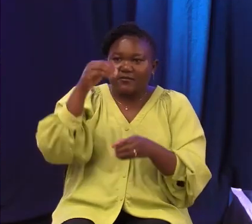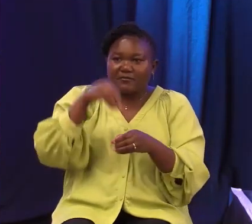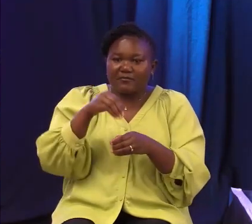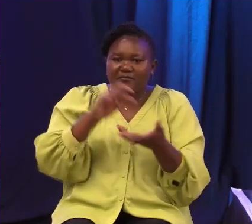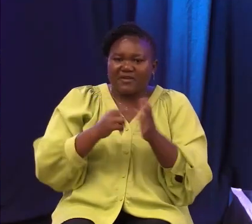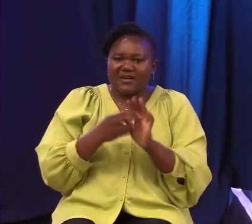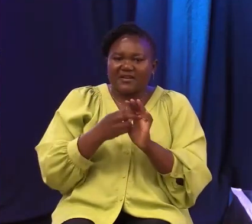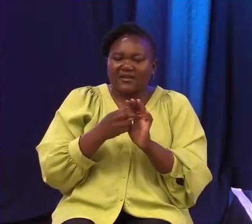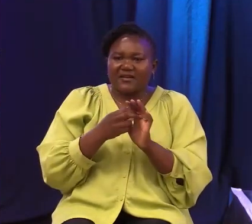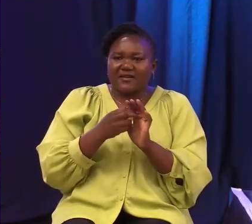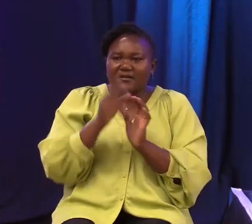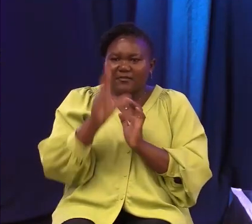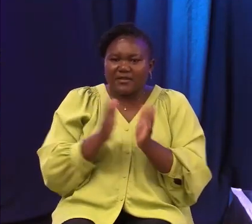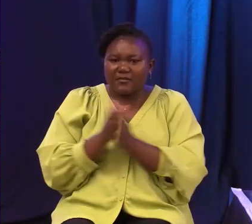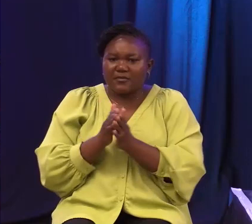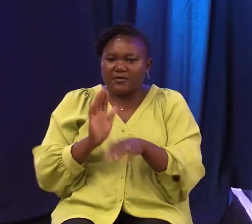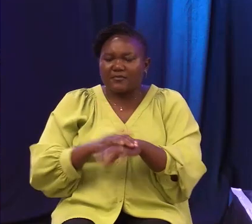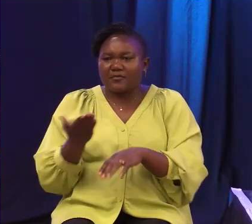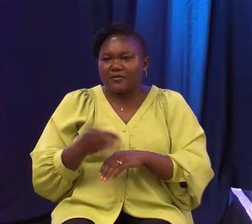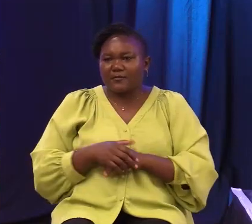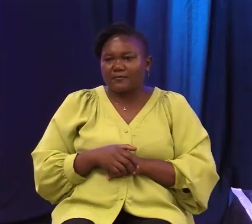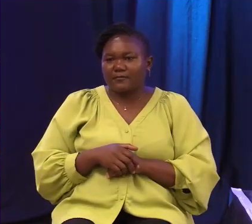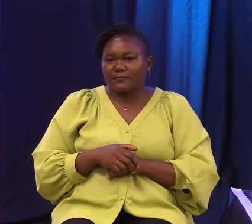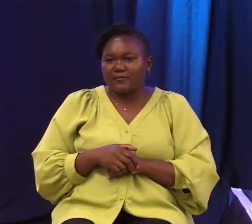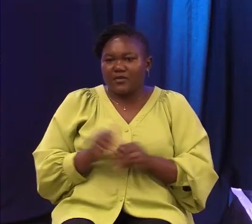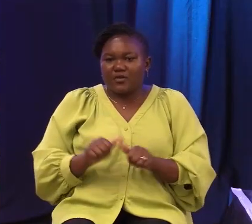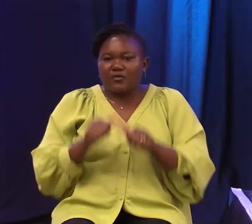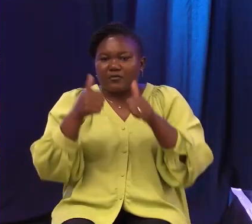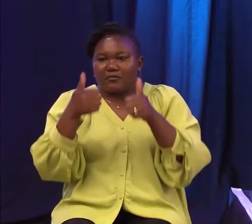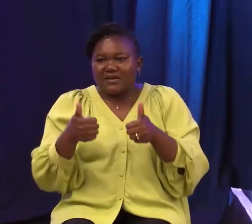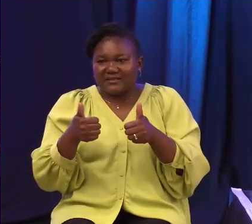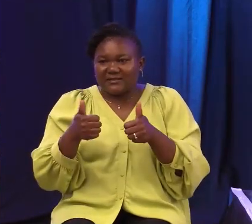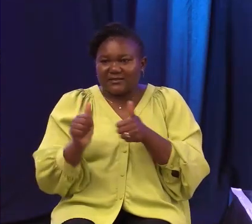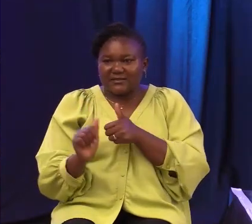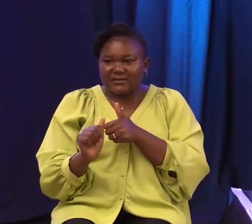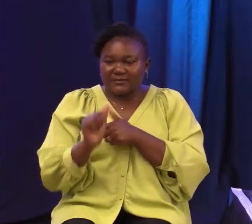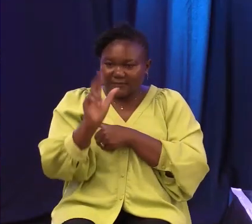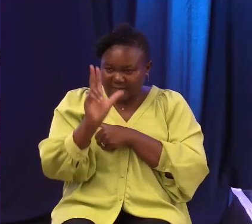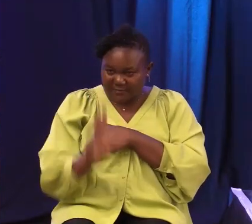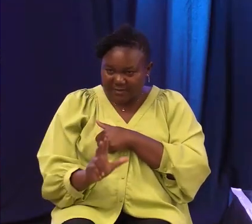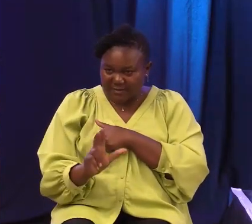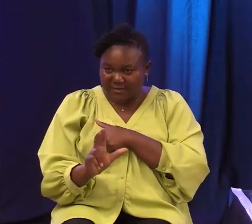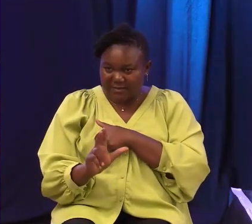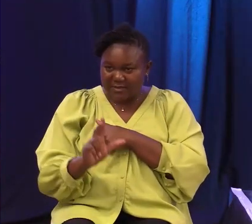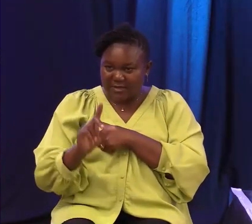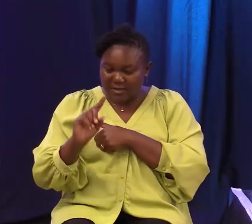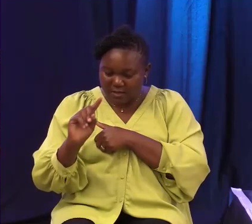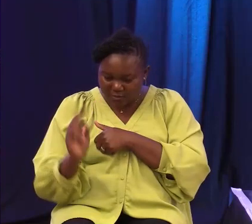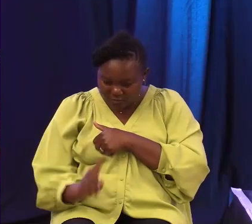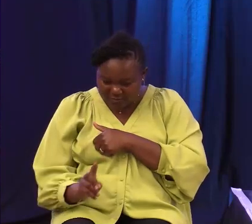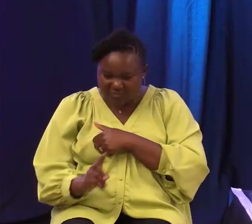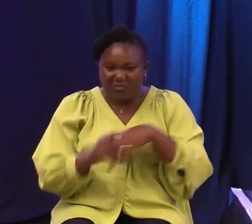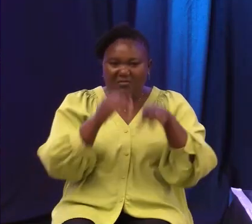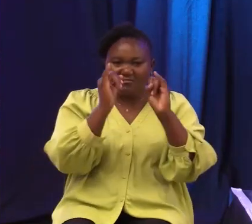interest or what is best for the person or an